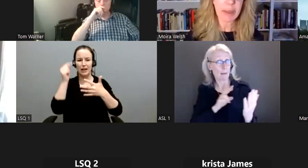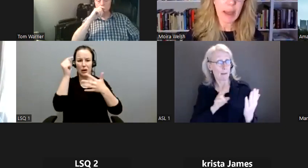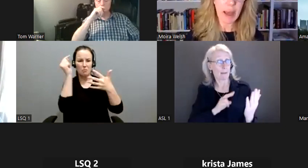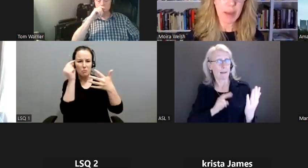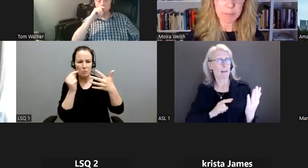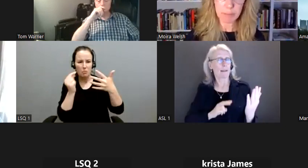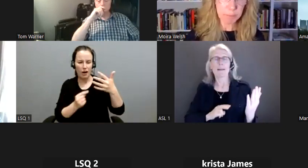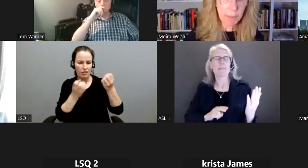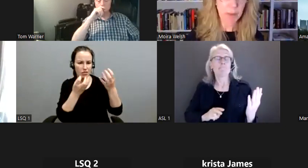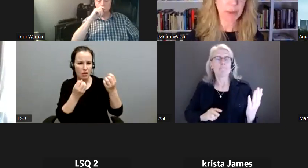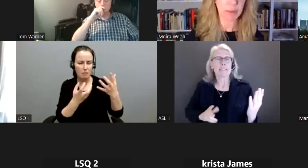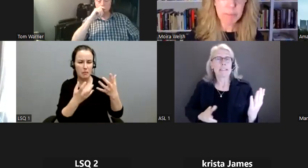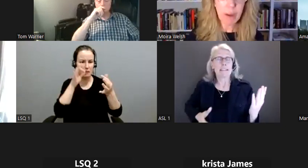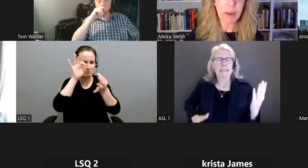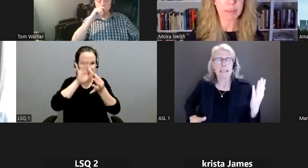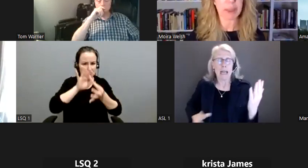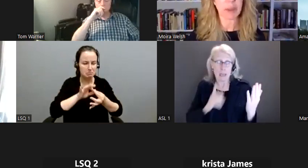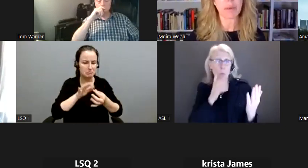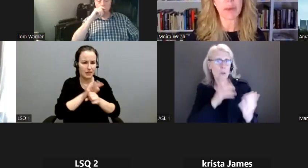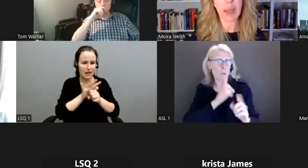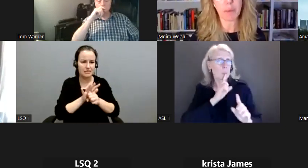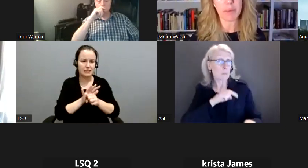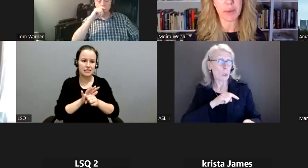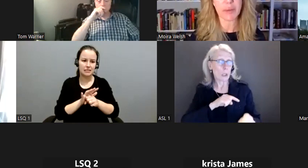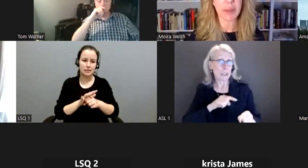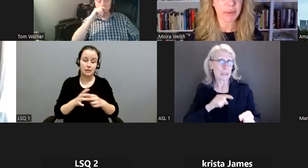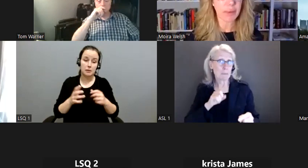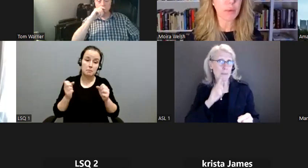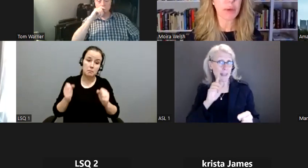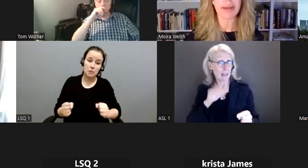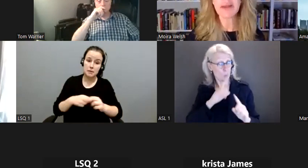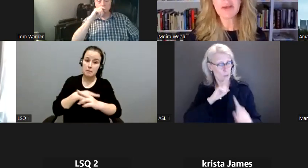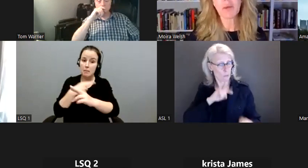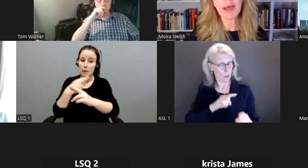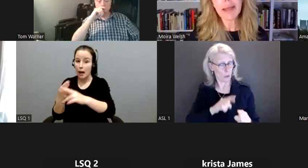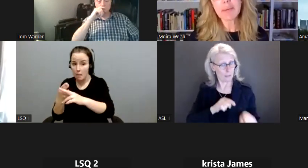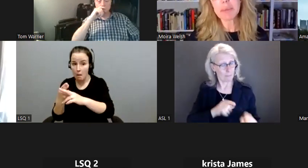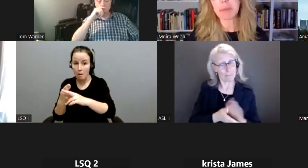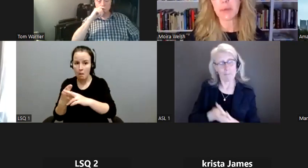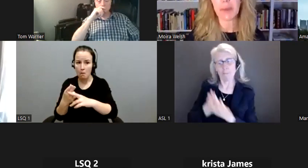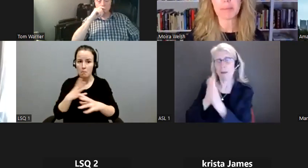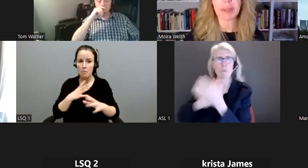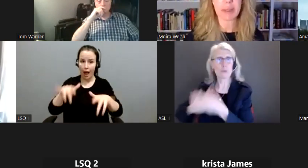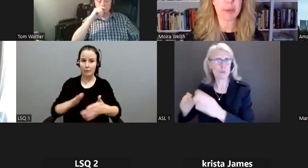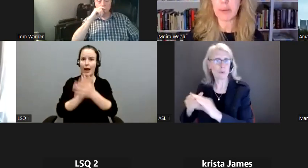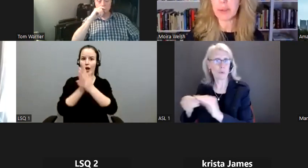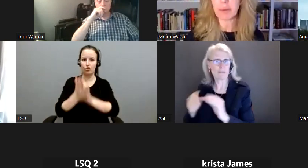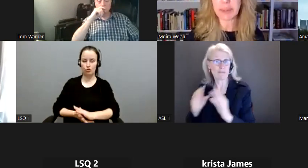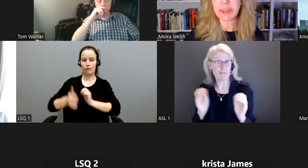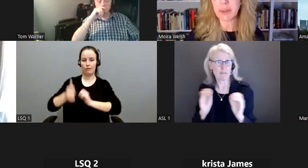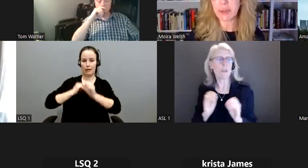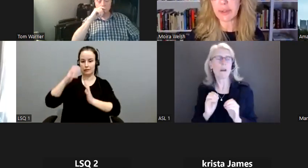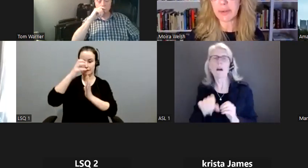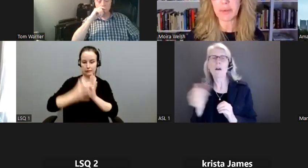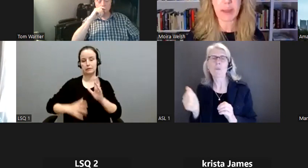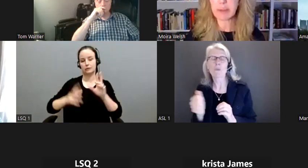probably I'm probably going to respond, but I don't know that that will result in a story. So I have people who send me emails. There's a